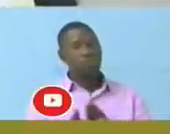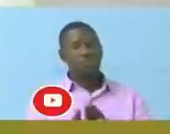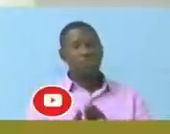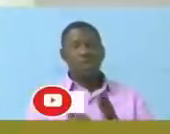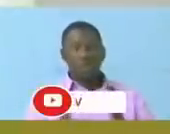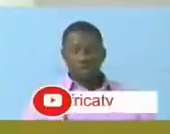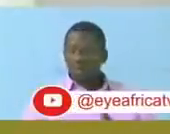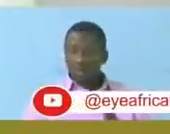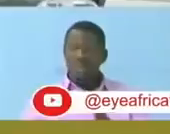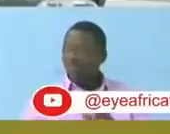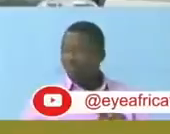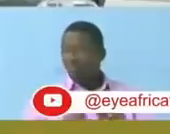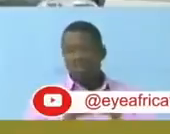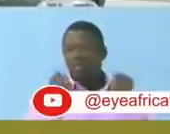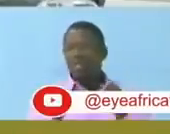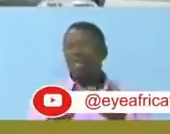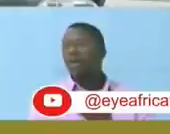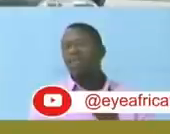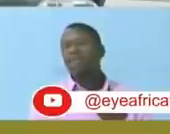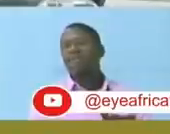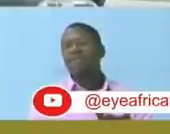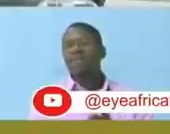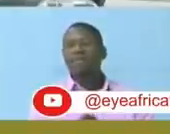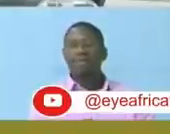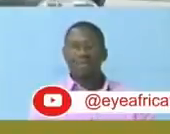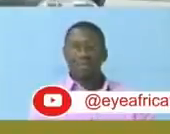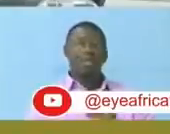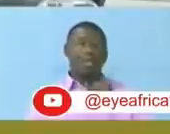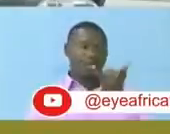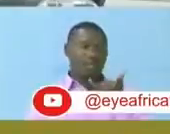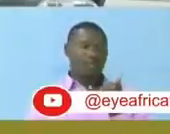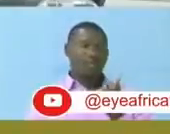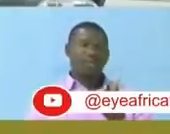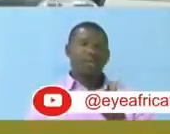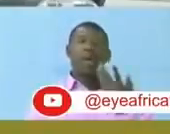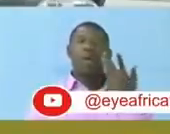are detained more than necessary, your rights have been violated.